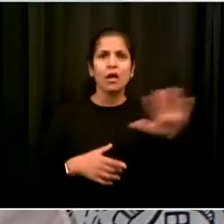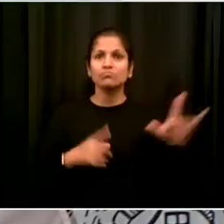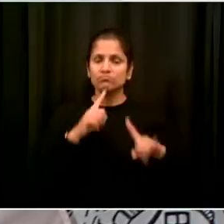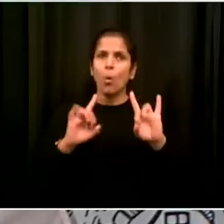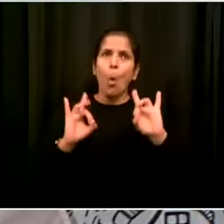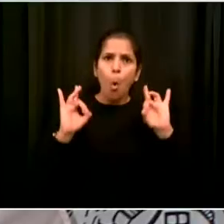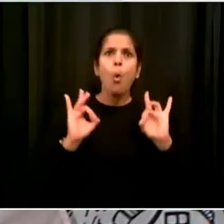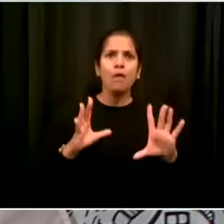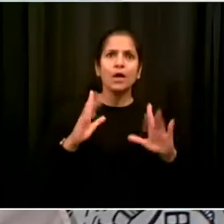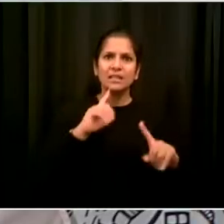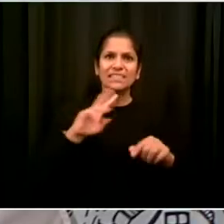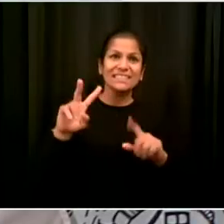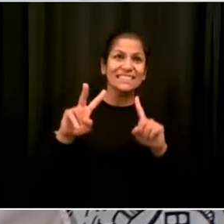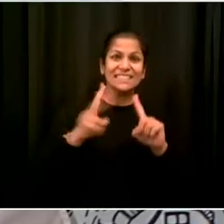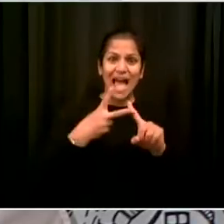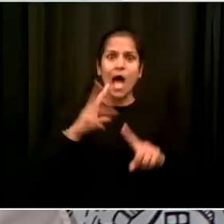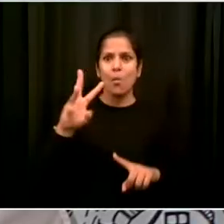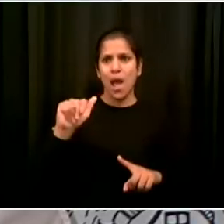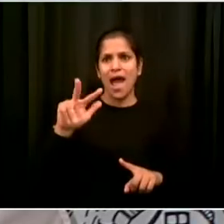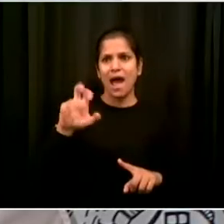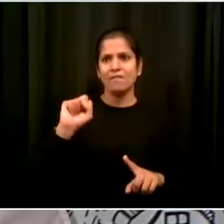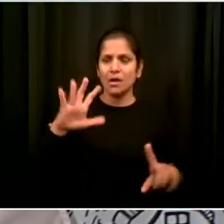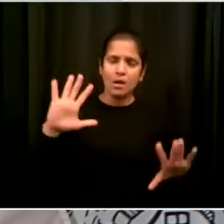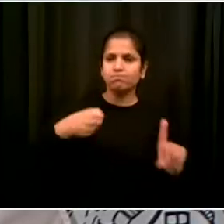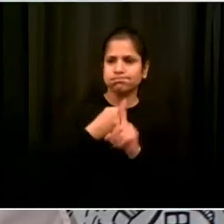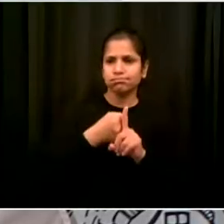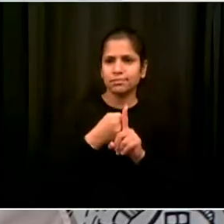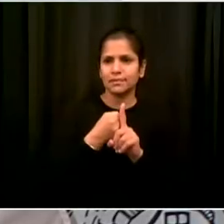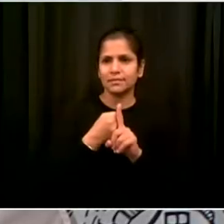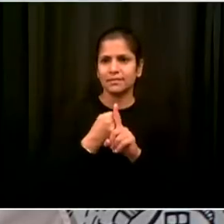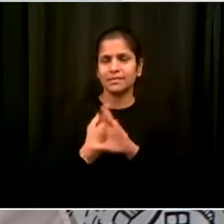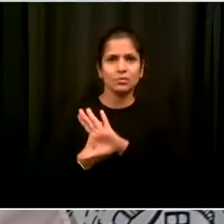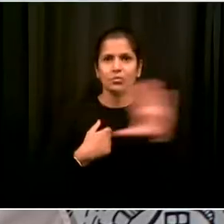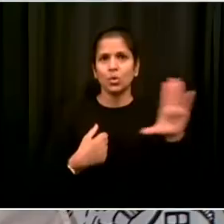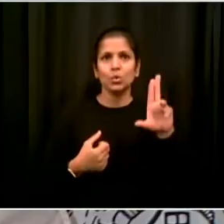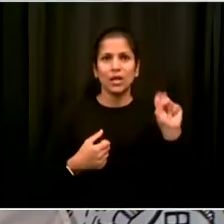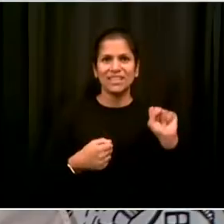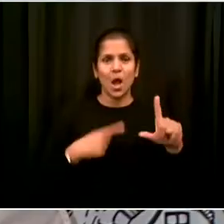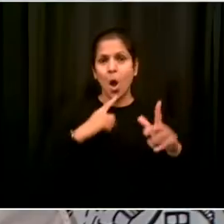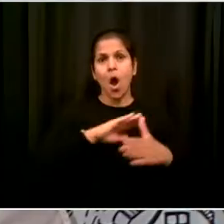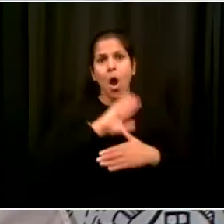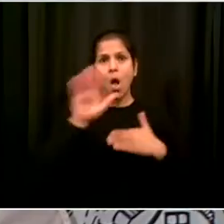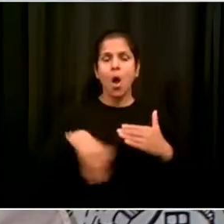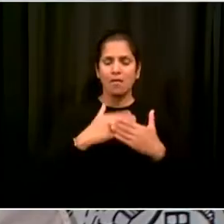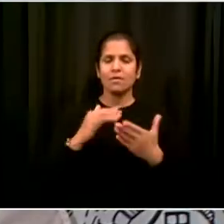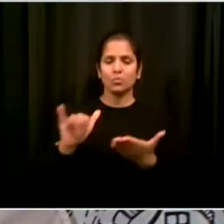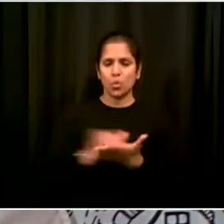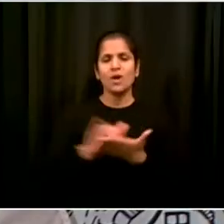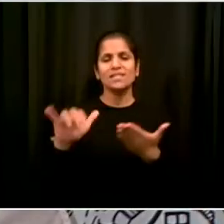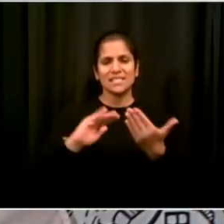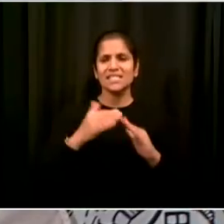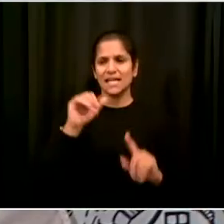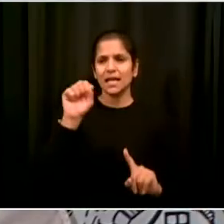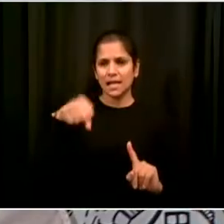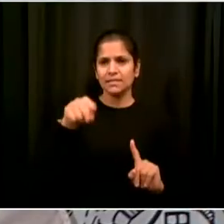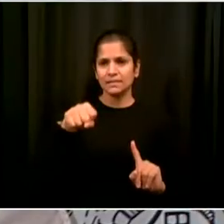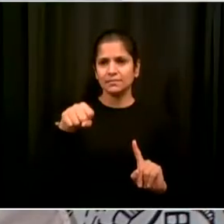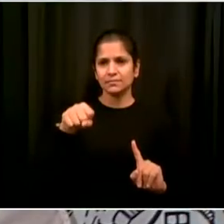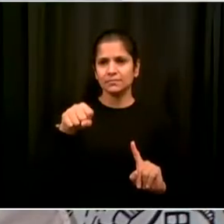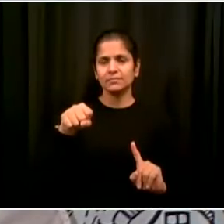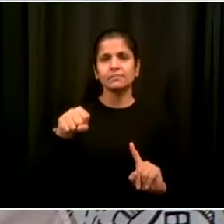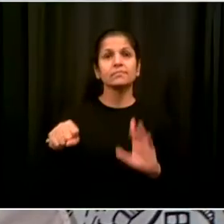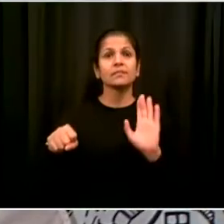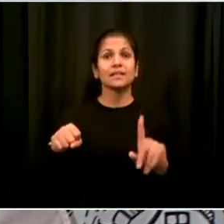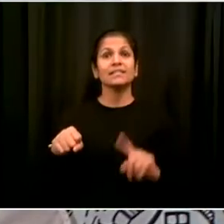reached every part of the city. True, there are some communities that the numbers are even higher. And I want to keep reminding people